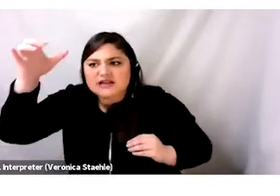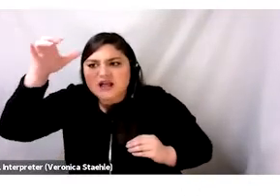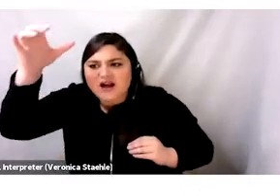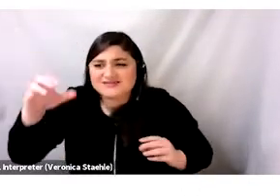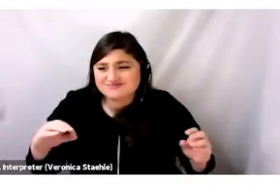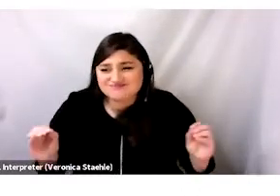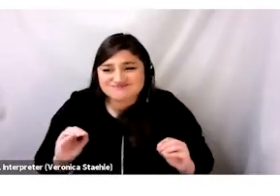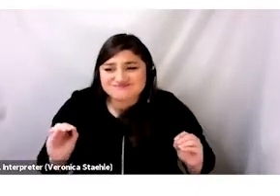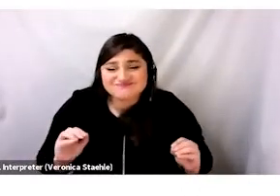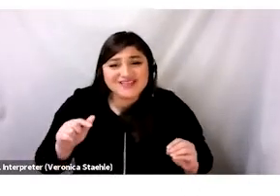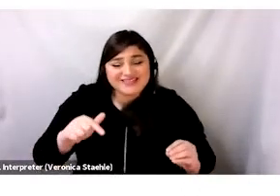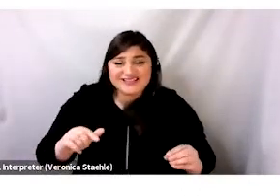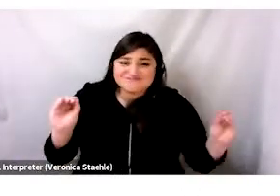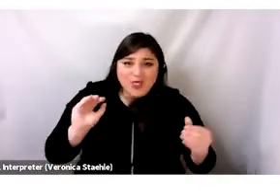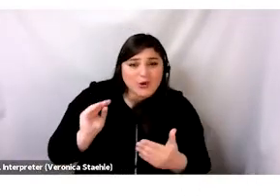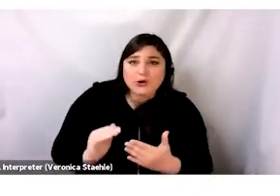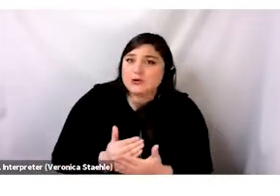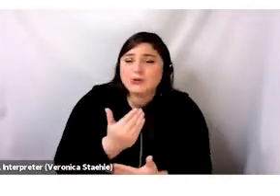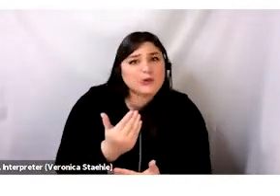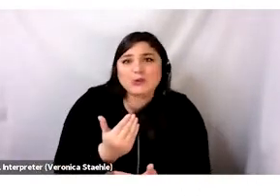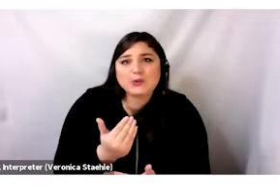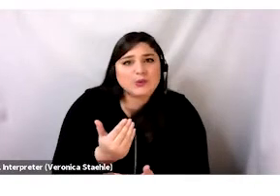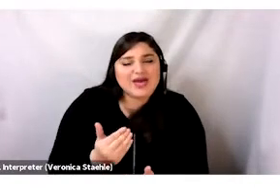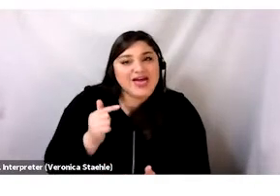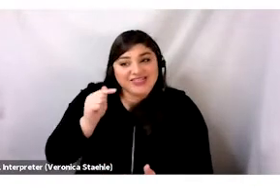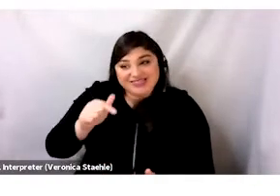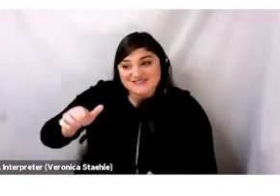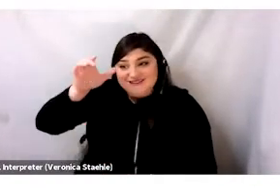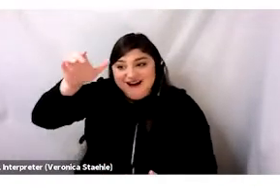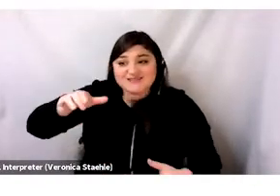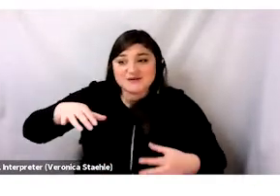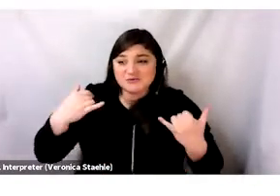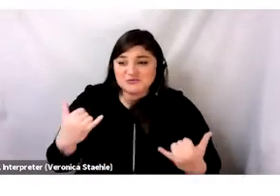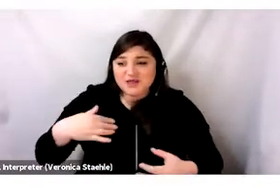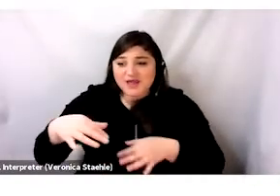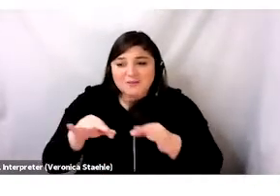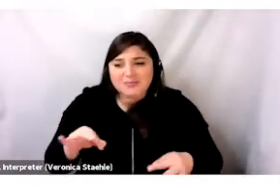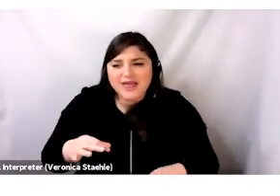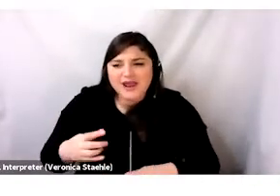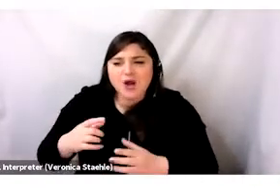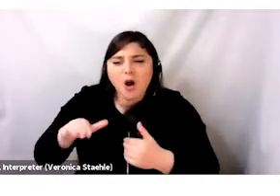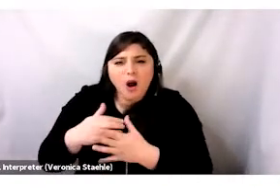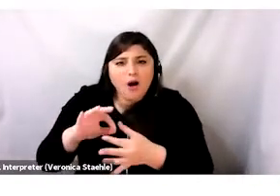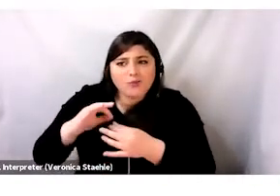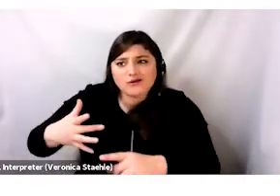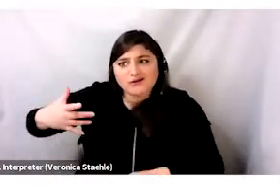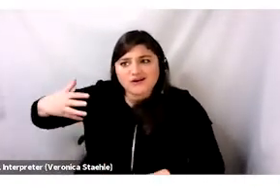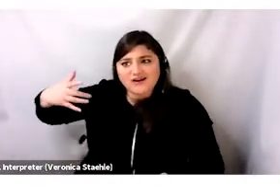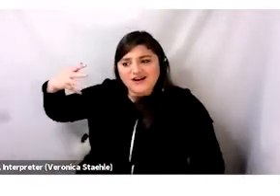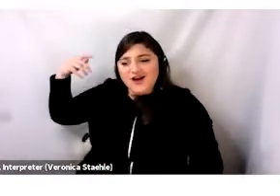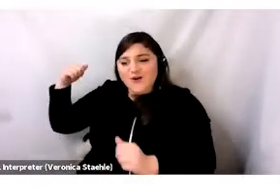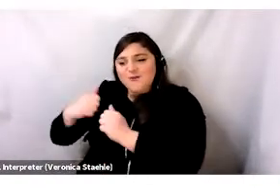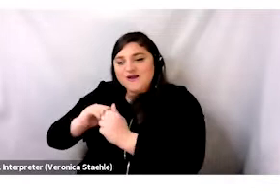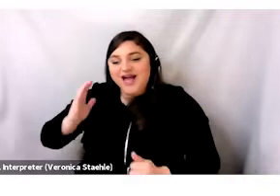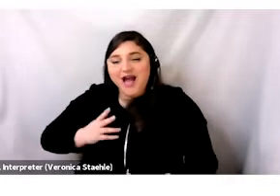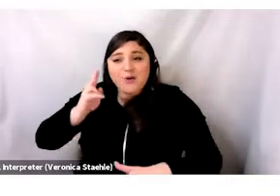new. They date all the way back to, people we may call our